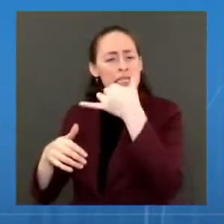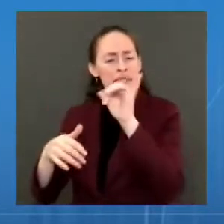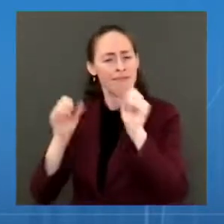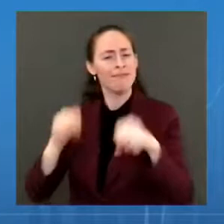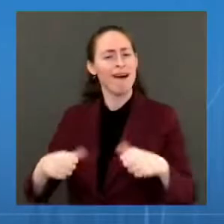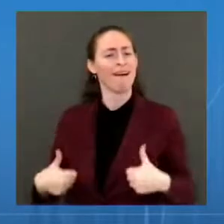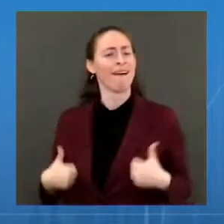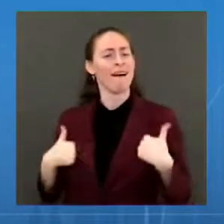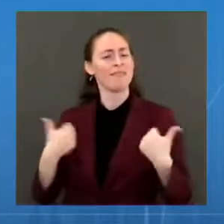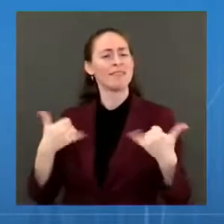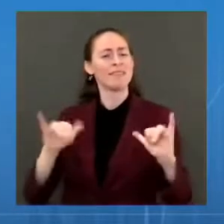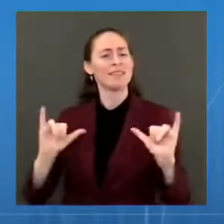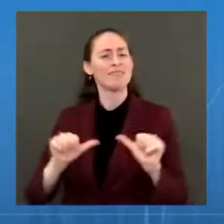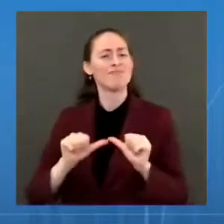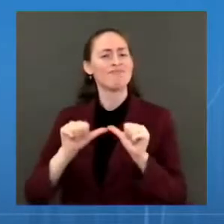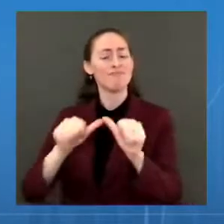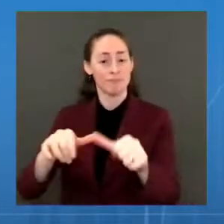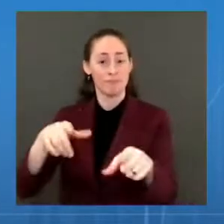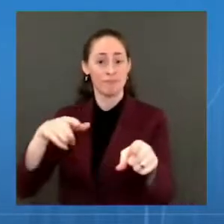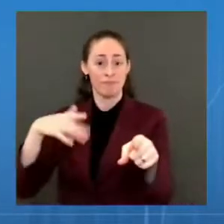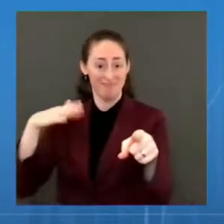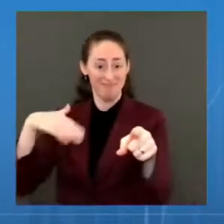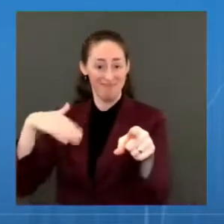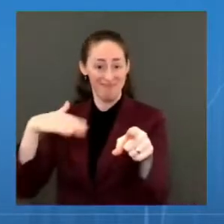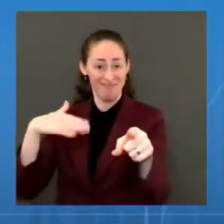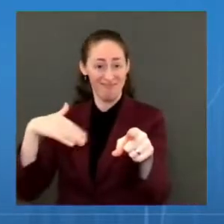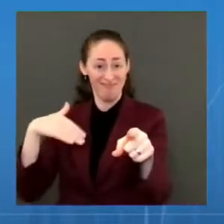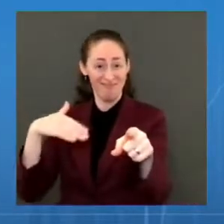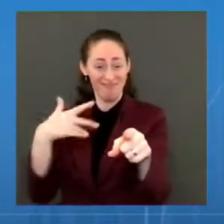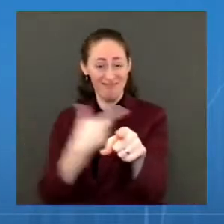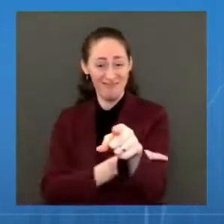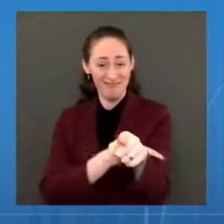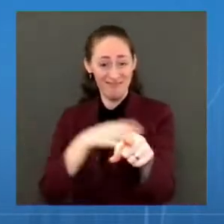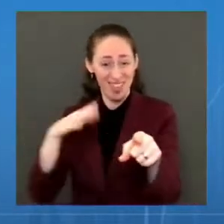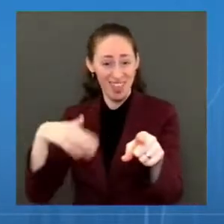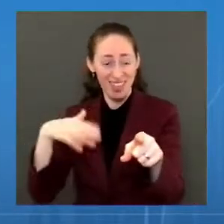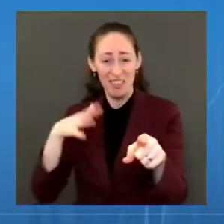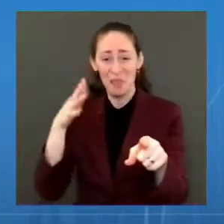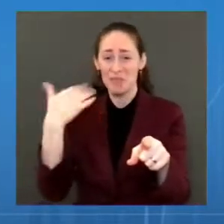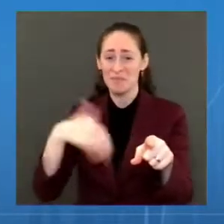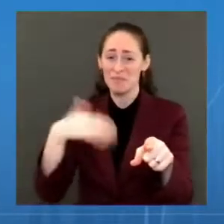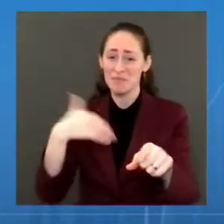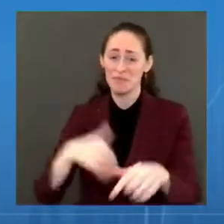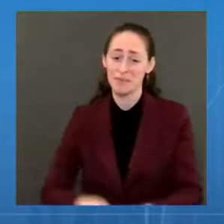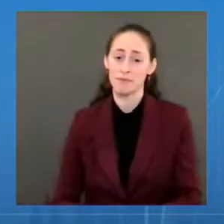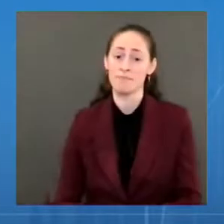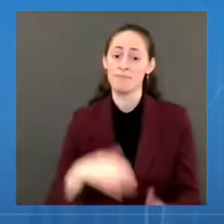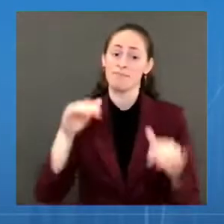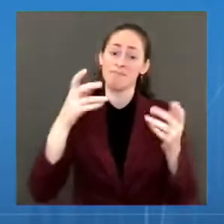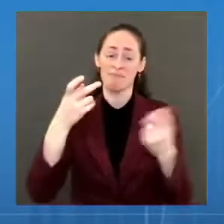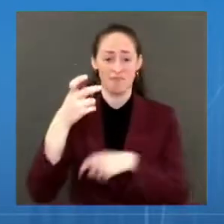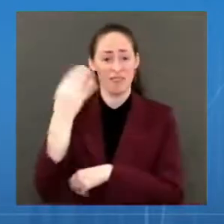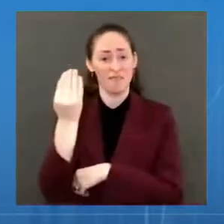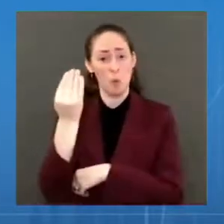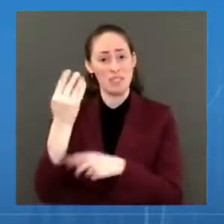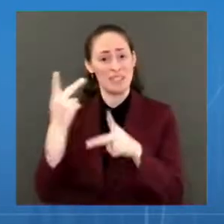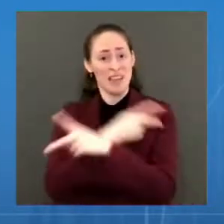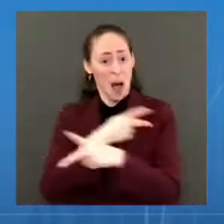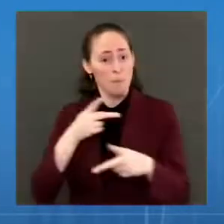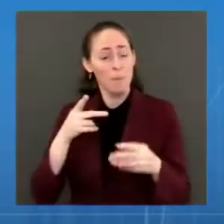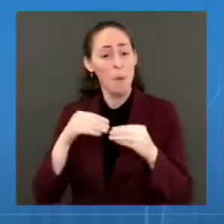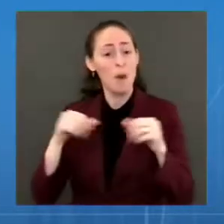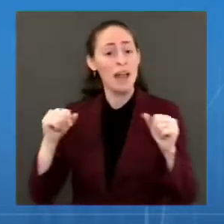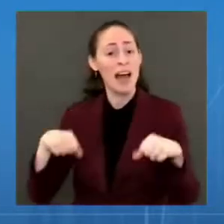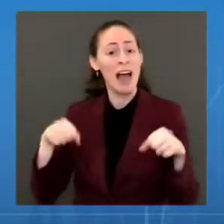14 times greater risk of dying from COVID-19 than people who are vaccinated. In this